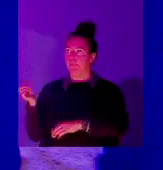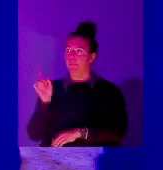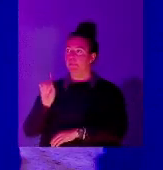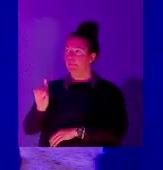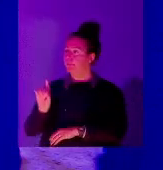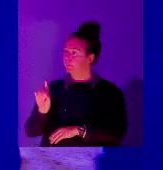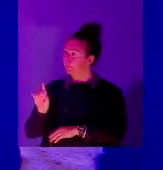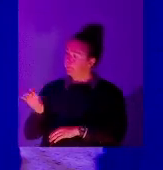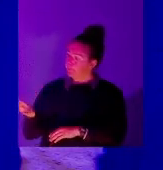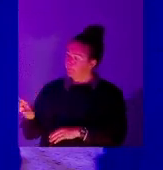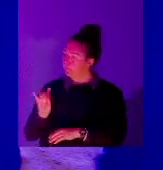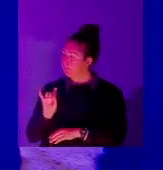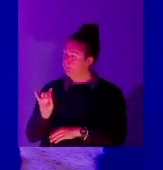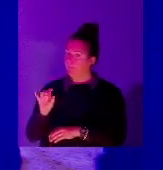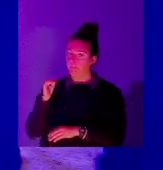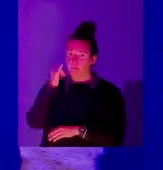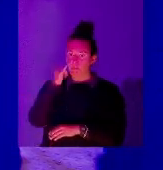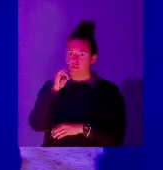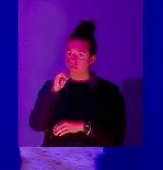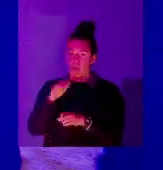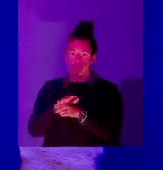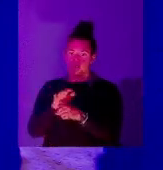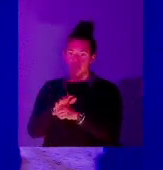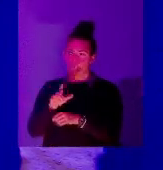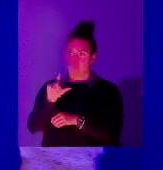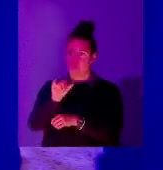in the lobby to handle your need.